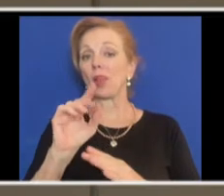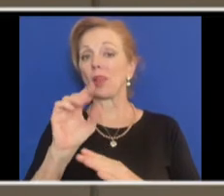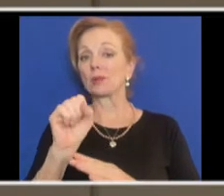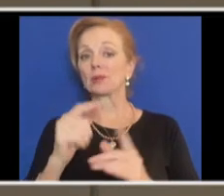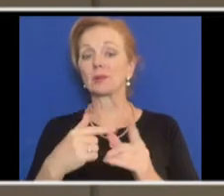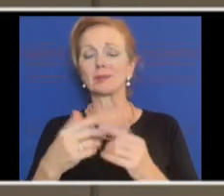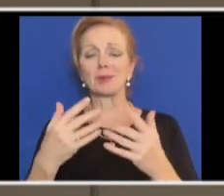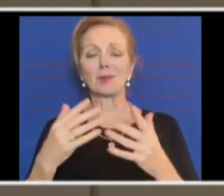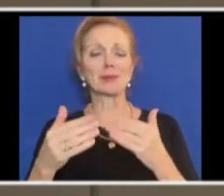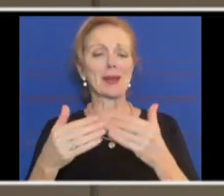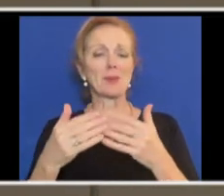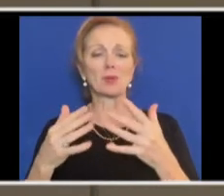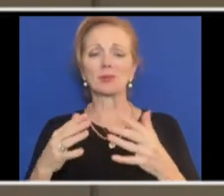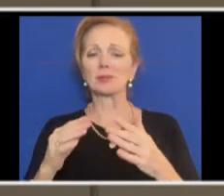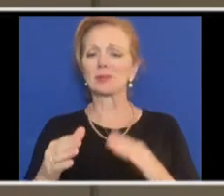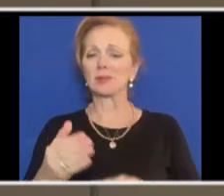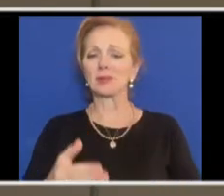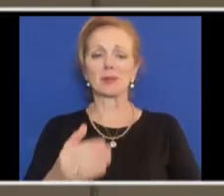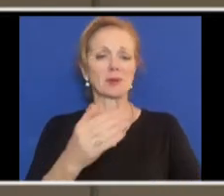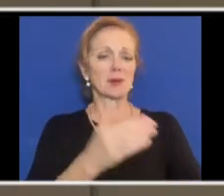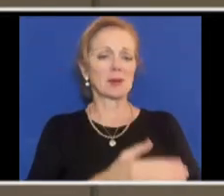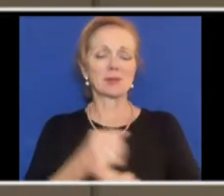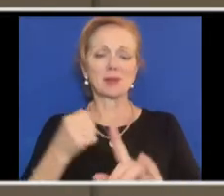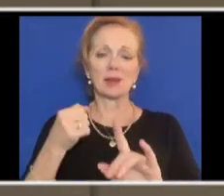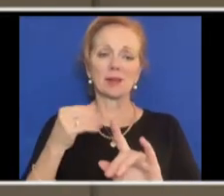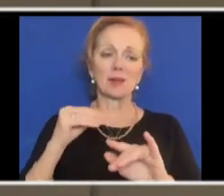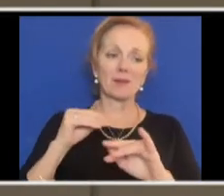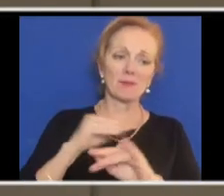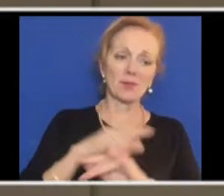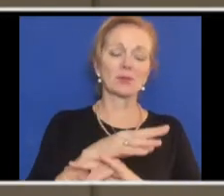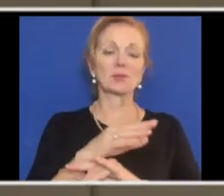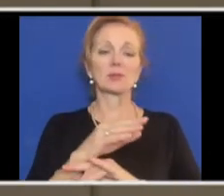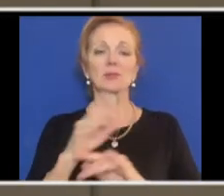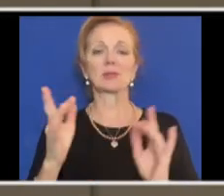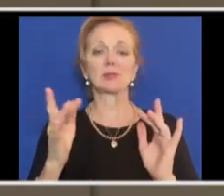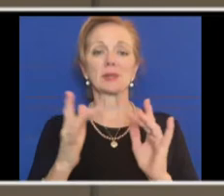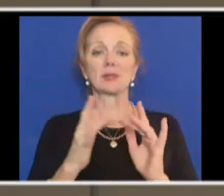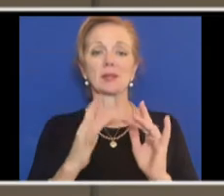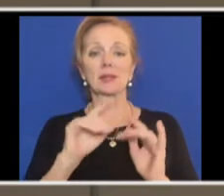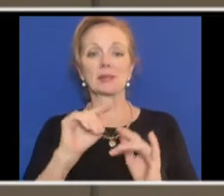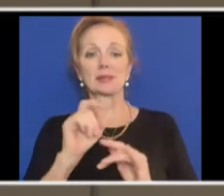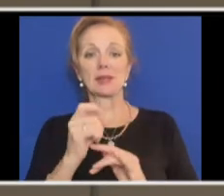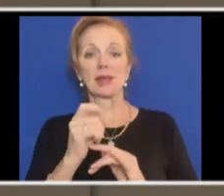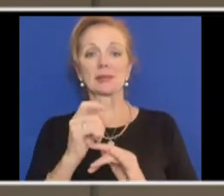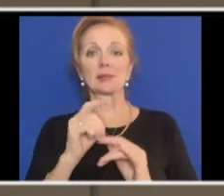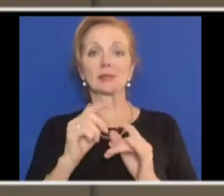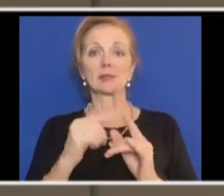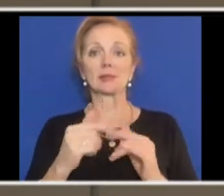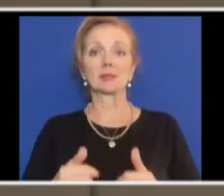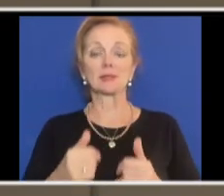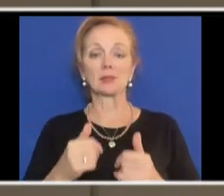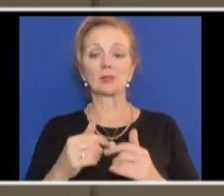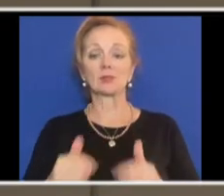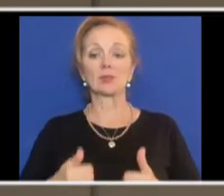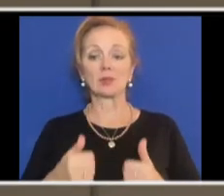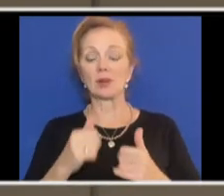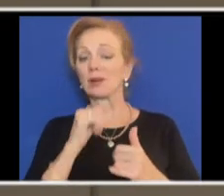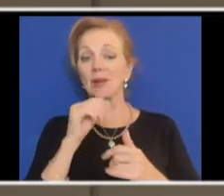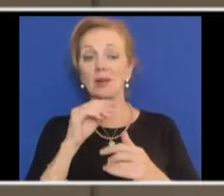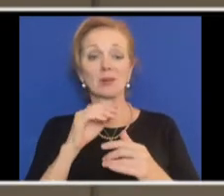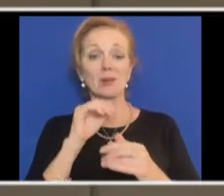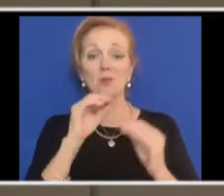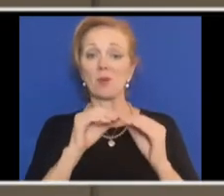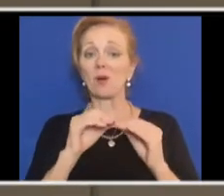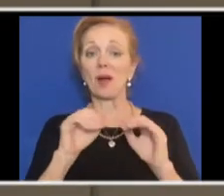neighborhood improved it's the impact that it has on taxes for the existing residents that they're not when they're no longer